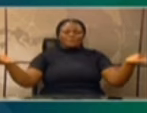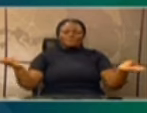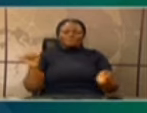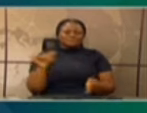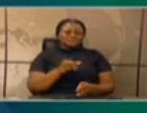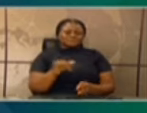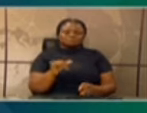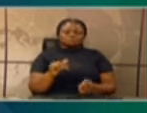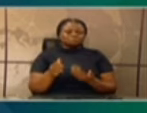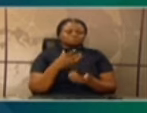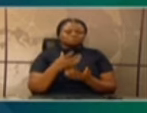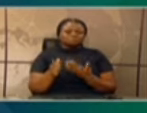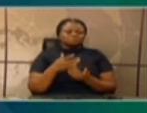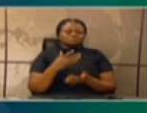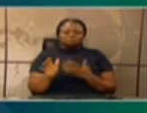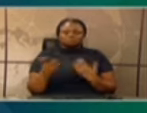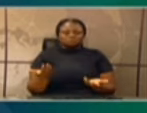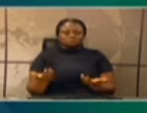know.